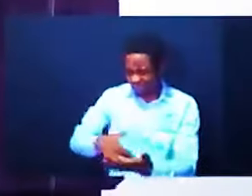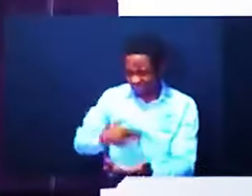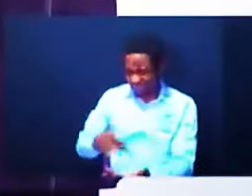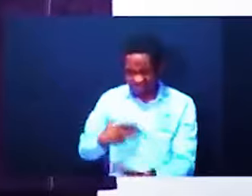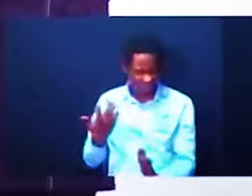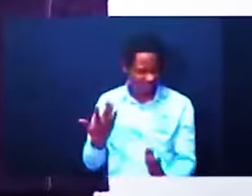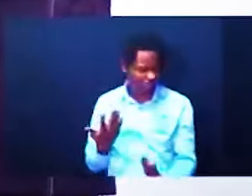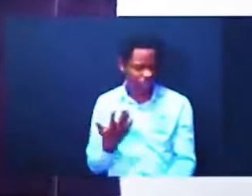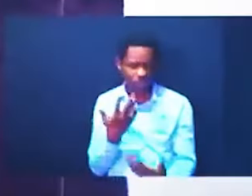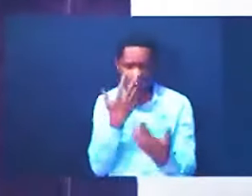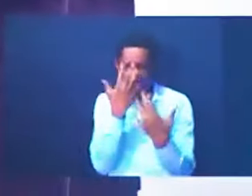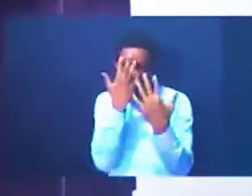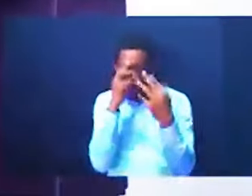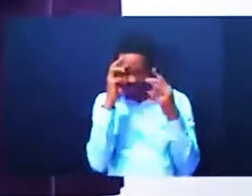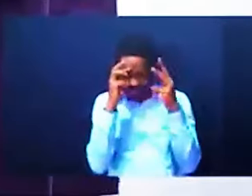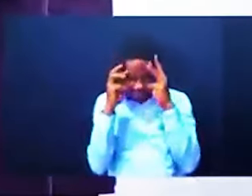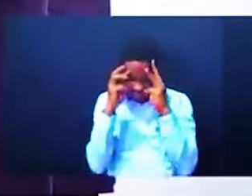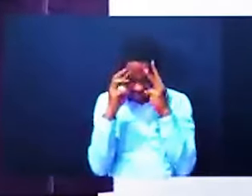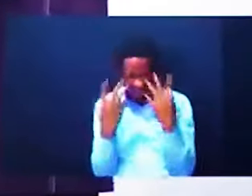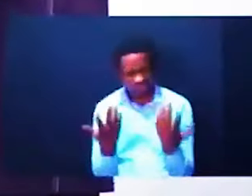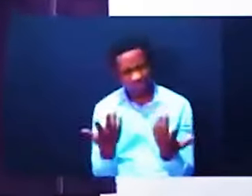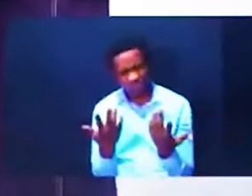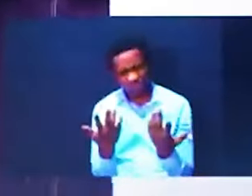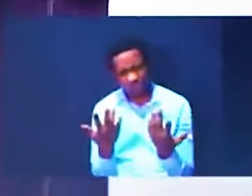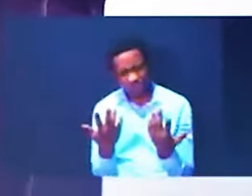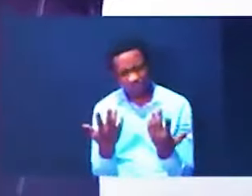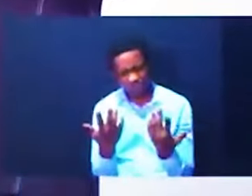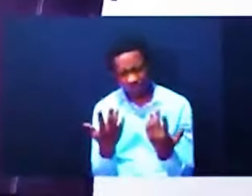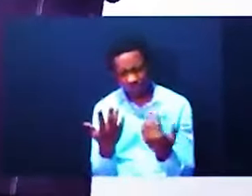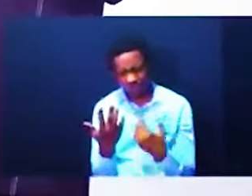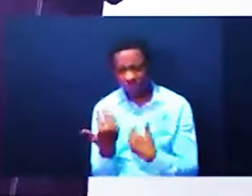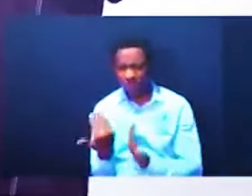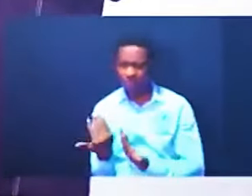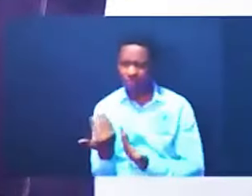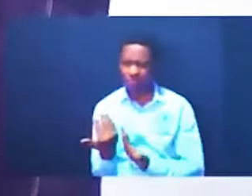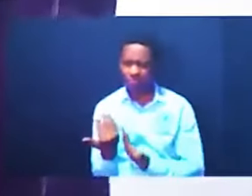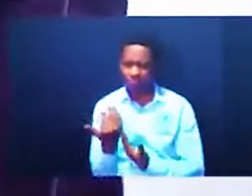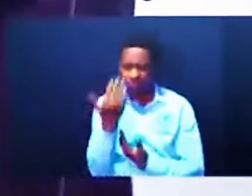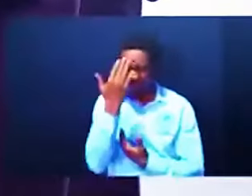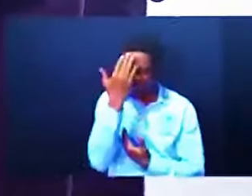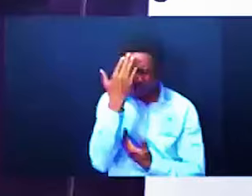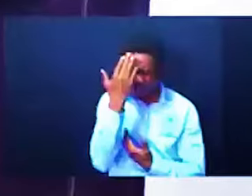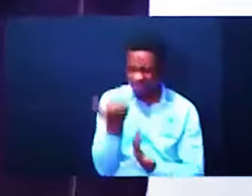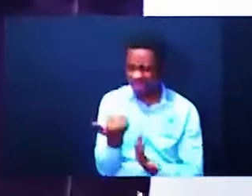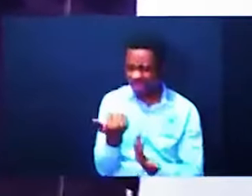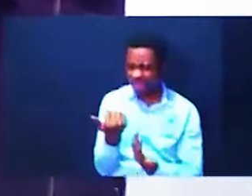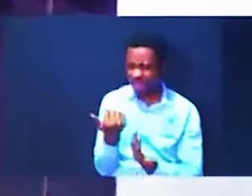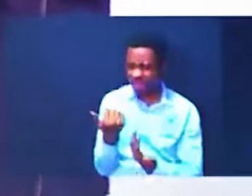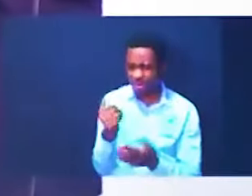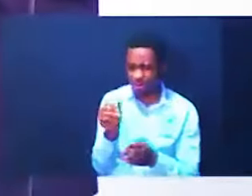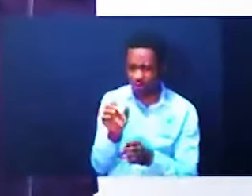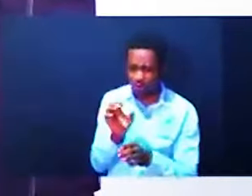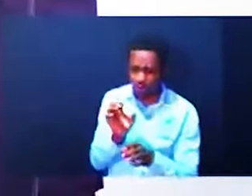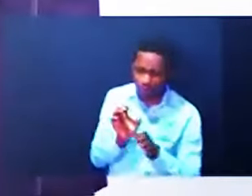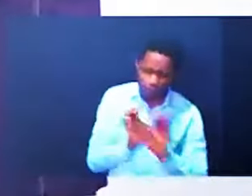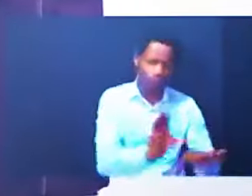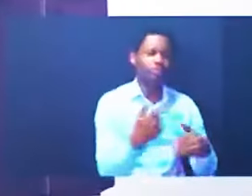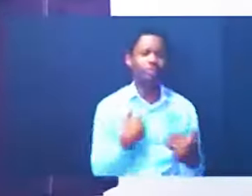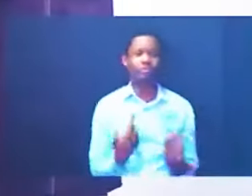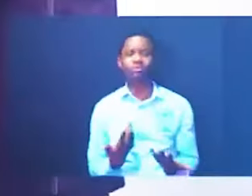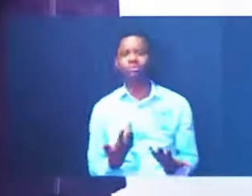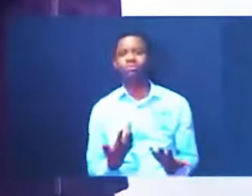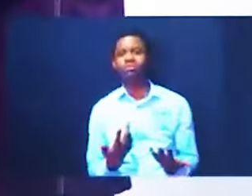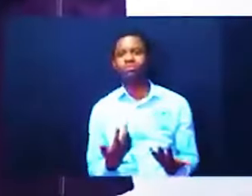no agye na dwene. What have I done to you? Edie na mami maye tia o. What have I done? Edie na maye. You have a problem